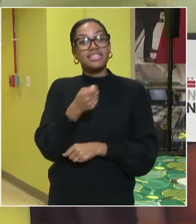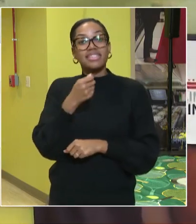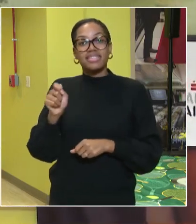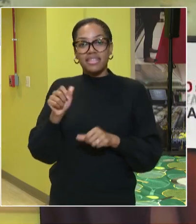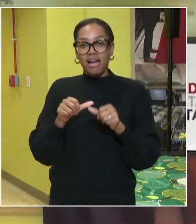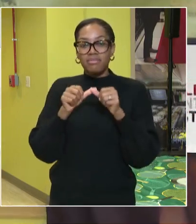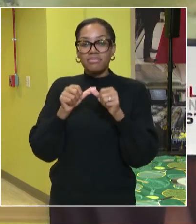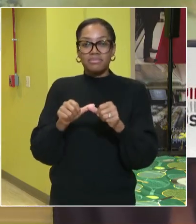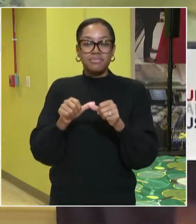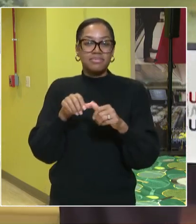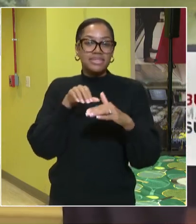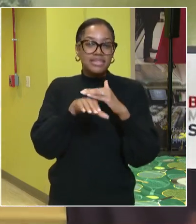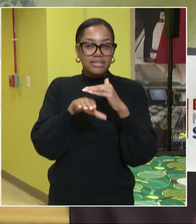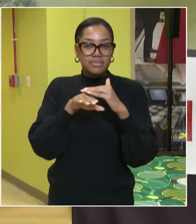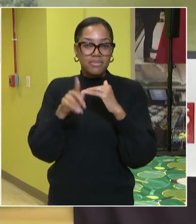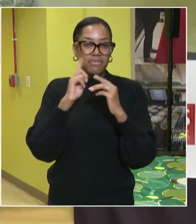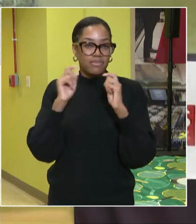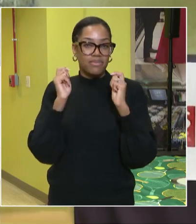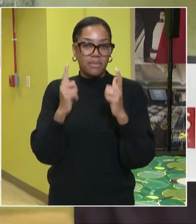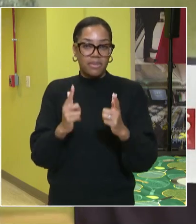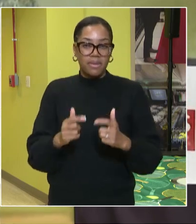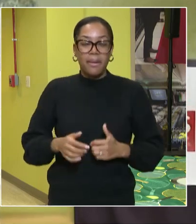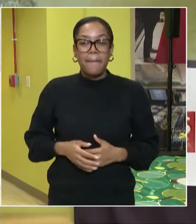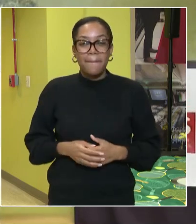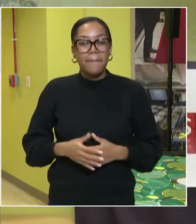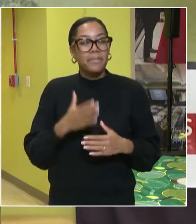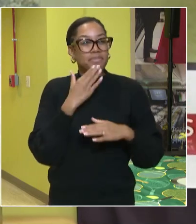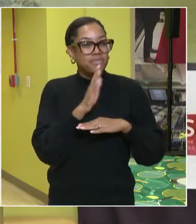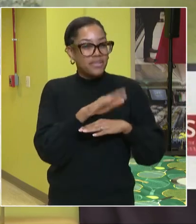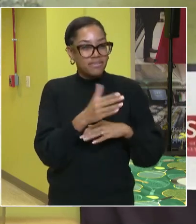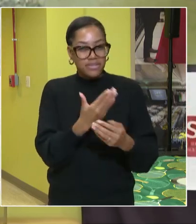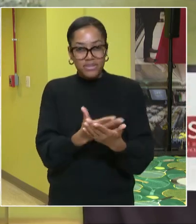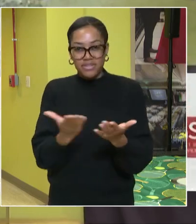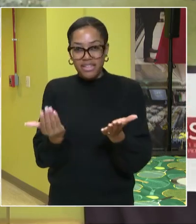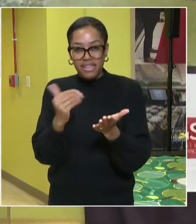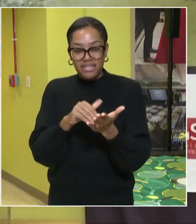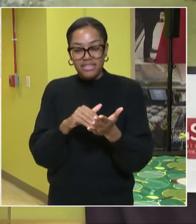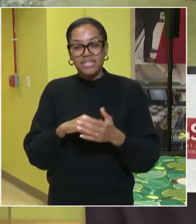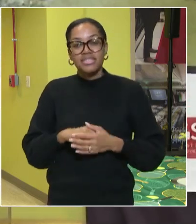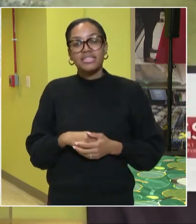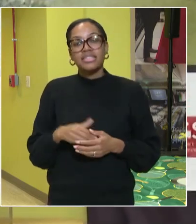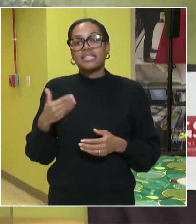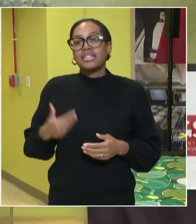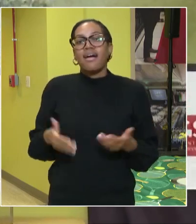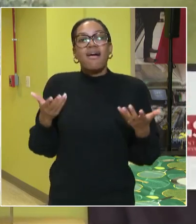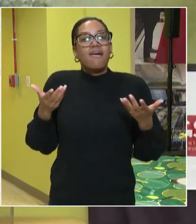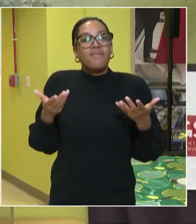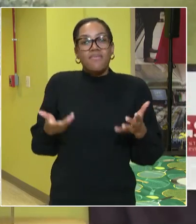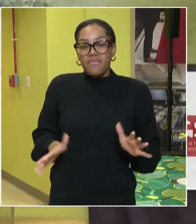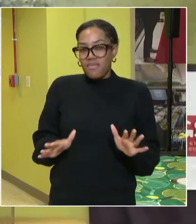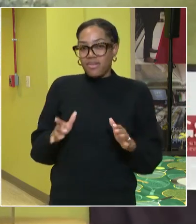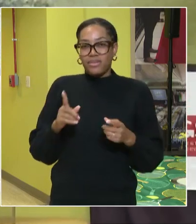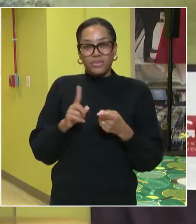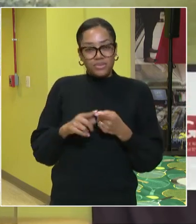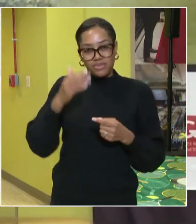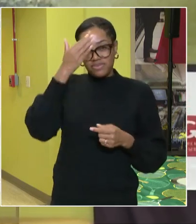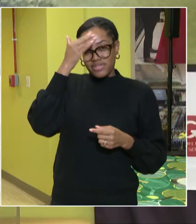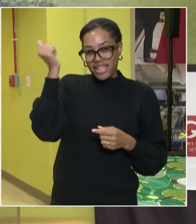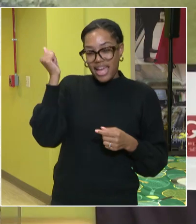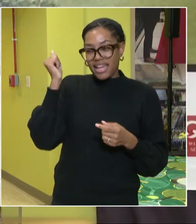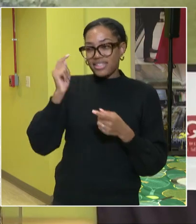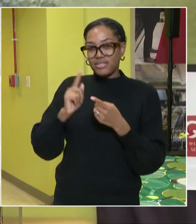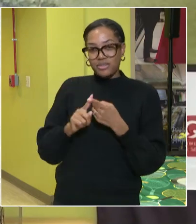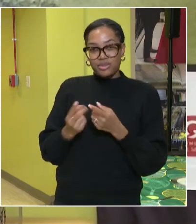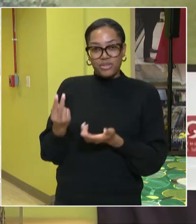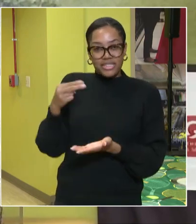is accessible to everyone. Good afternoon again. I would be remiss if I did not stand here and express